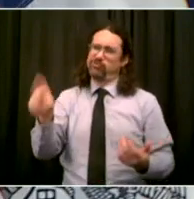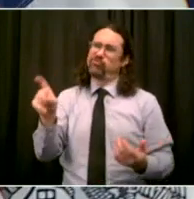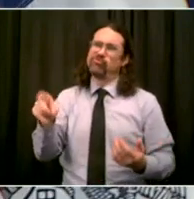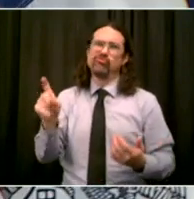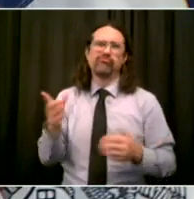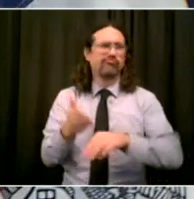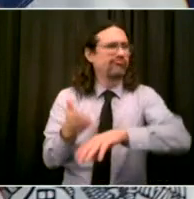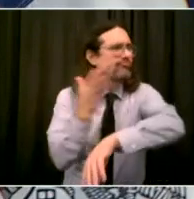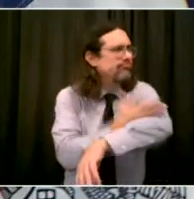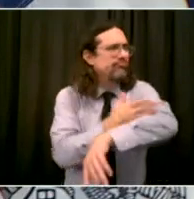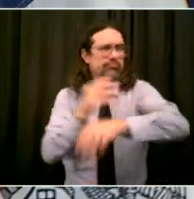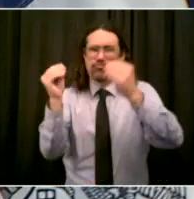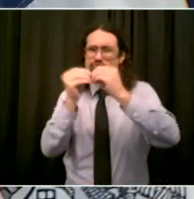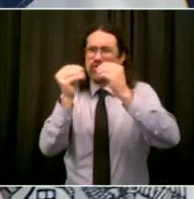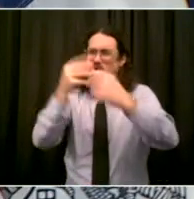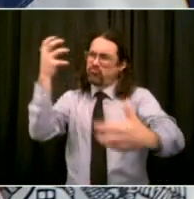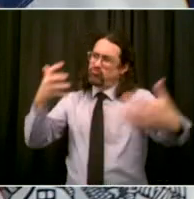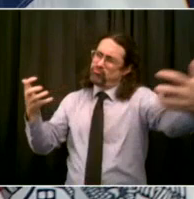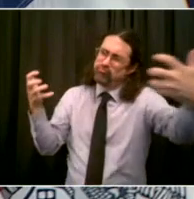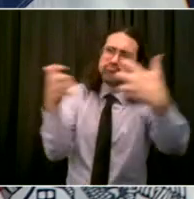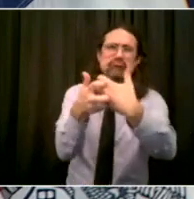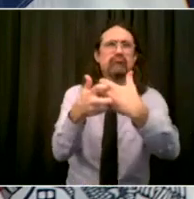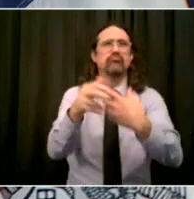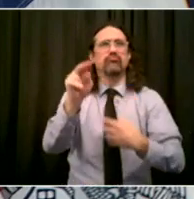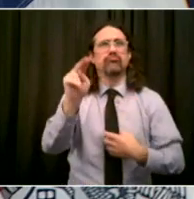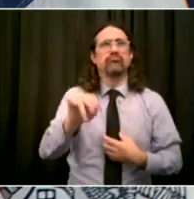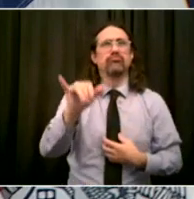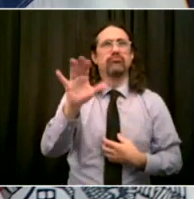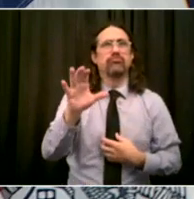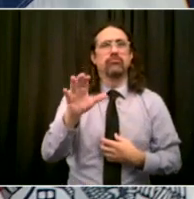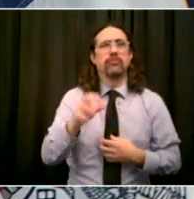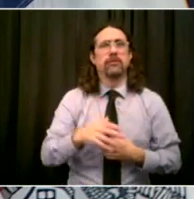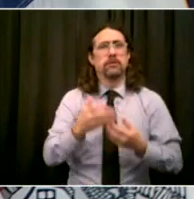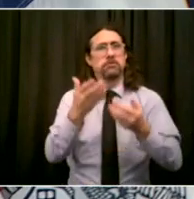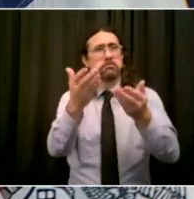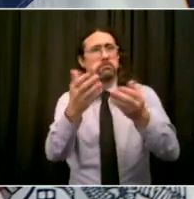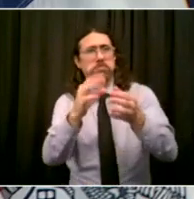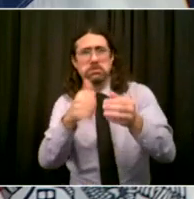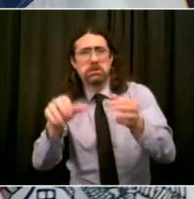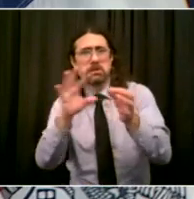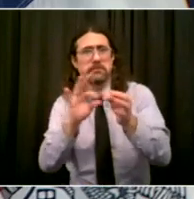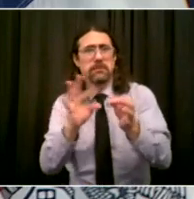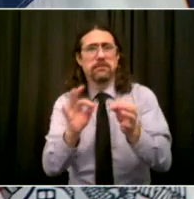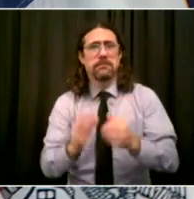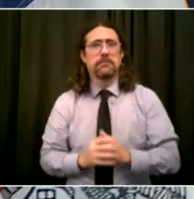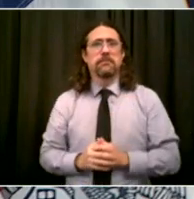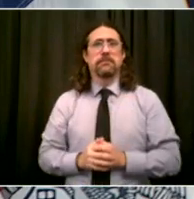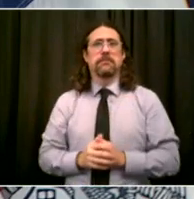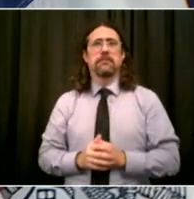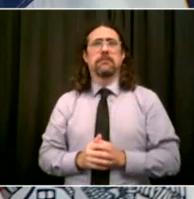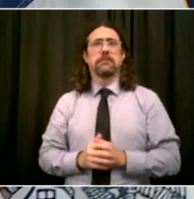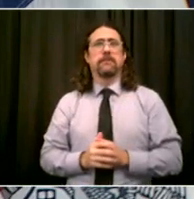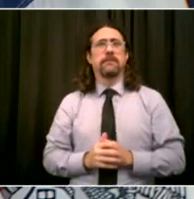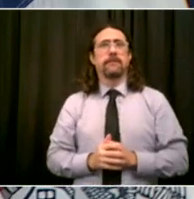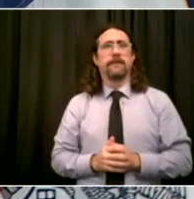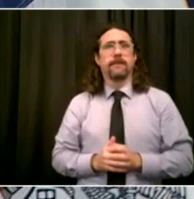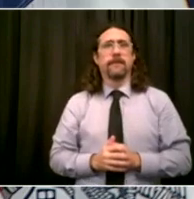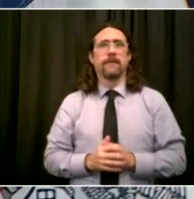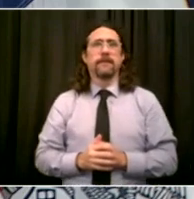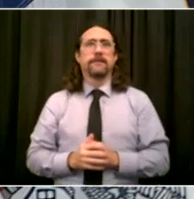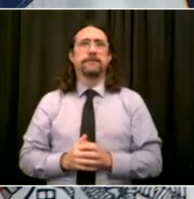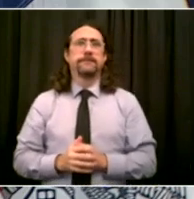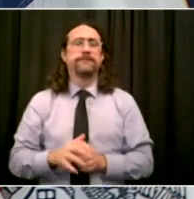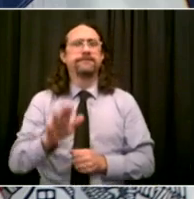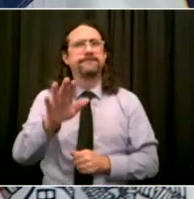it through the prism of what people someplace else want for New York City. I look at it through the prism of what the people in New York